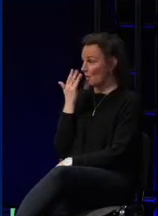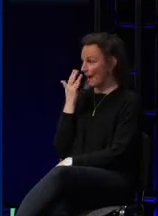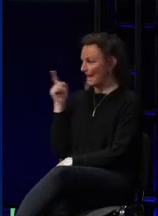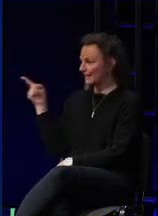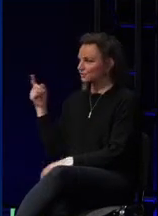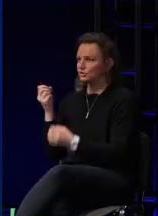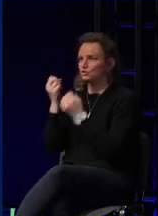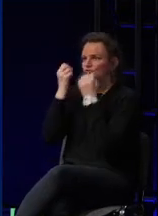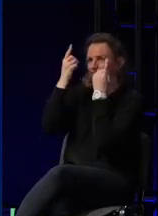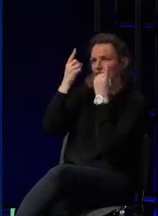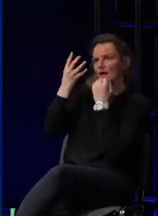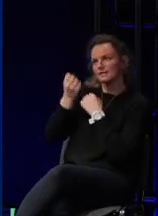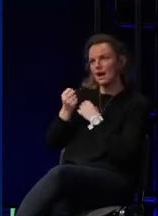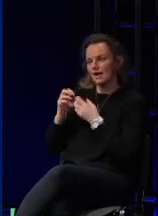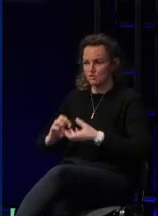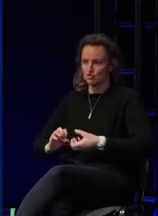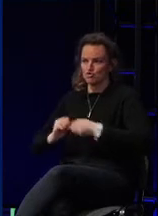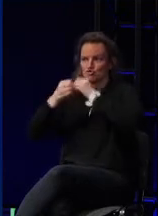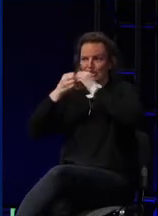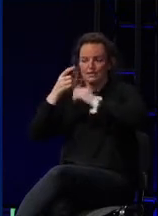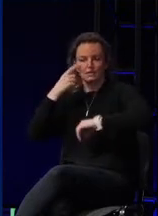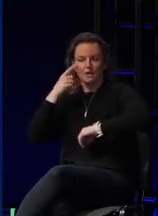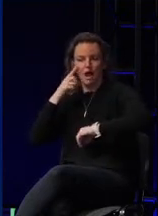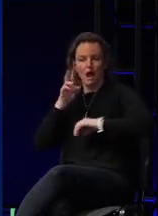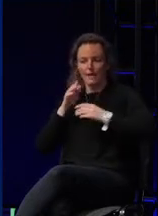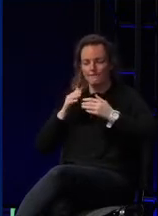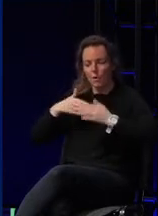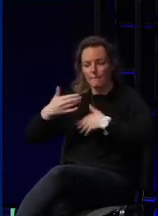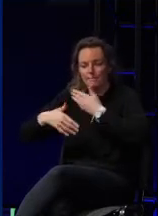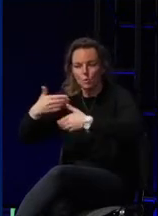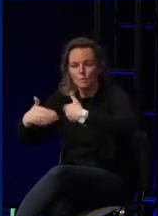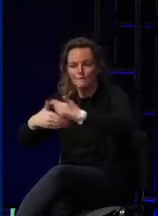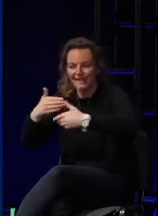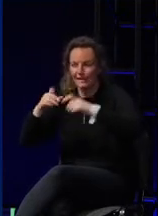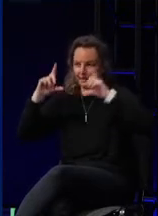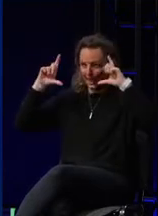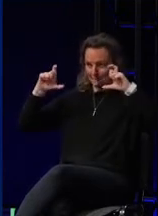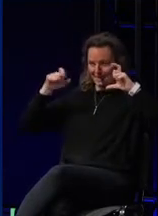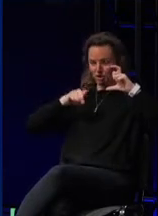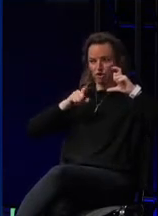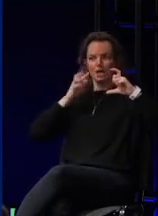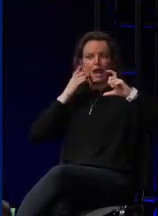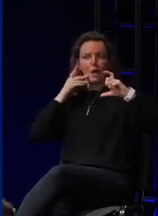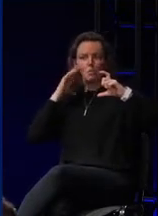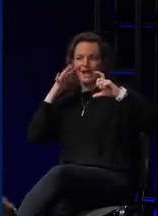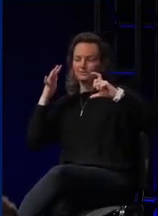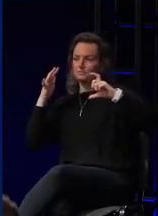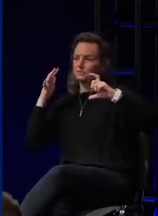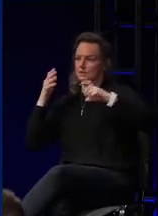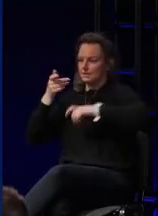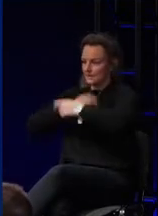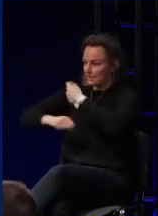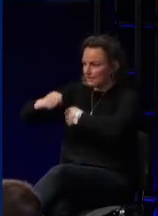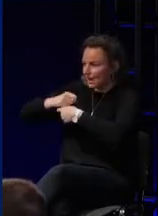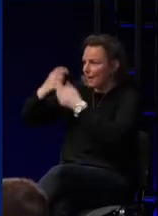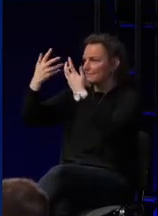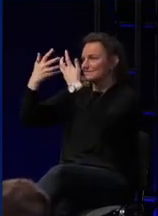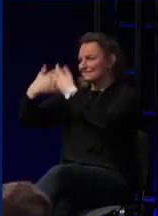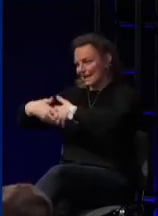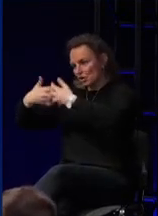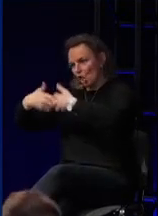realize you had a creative eye for moving image? And when did it incorporate itself into the technological world of